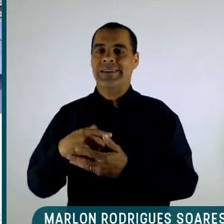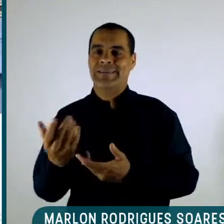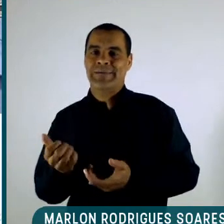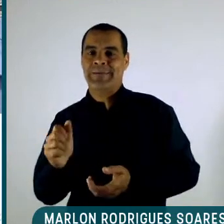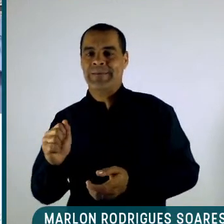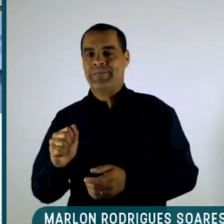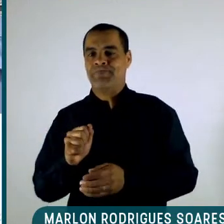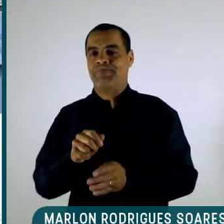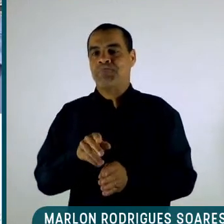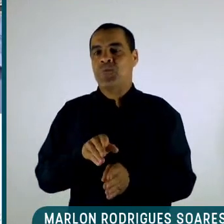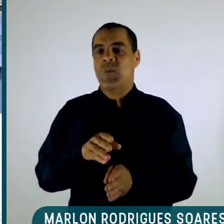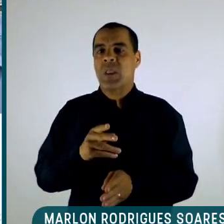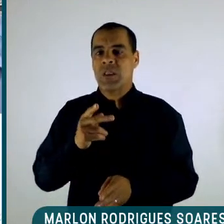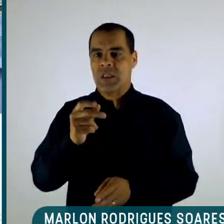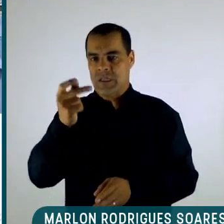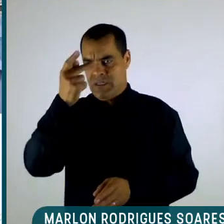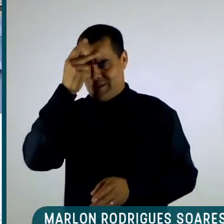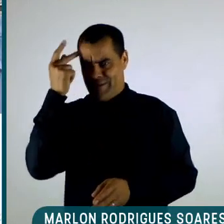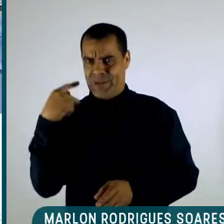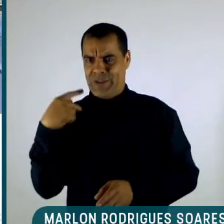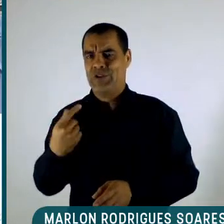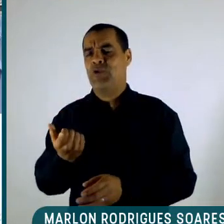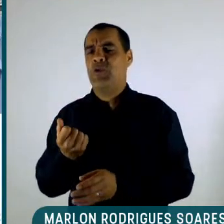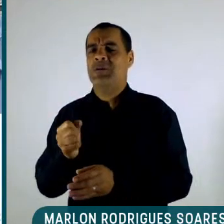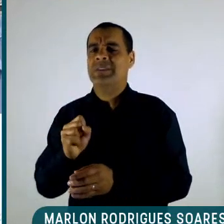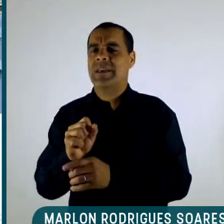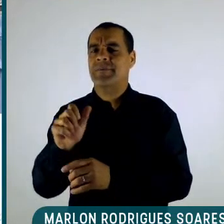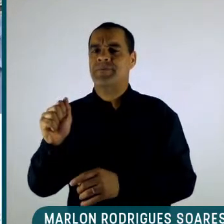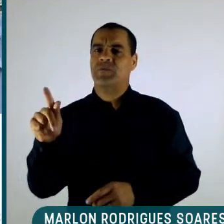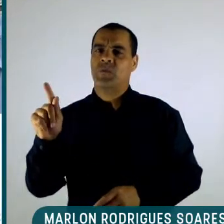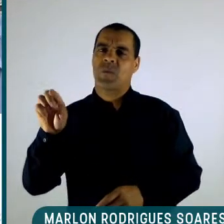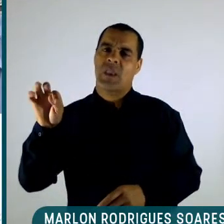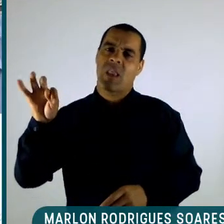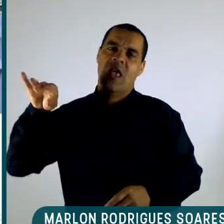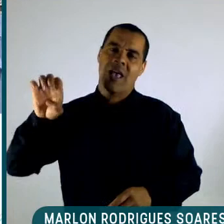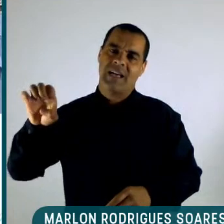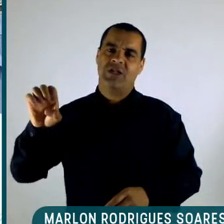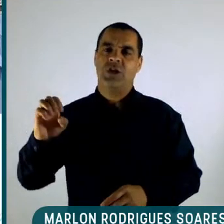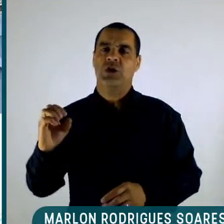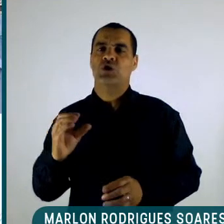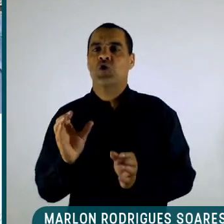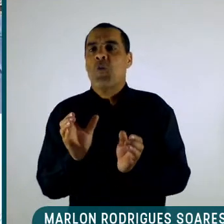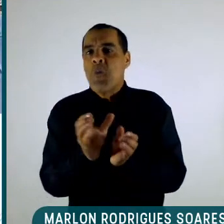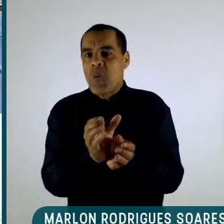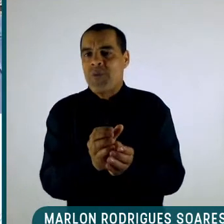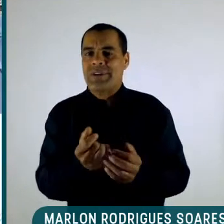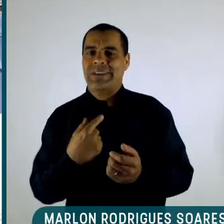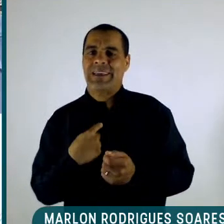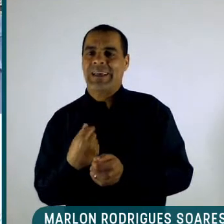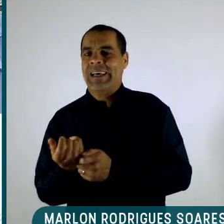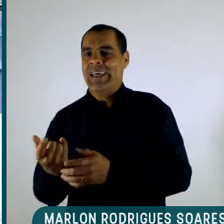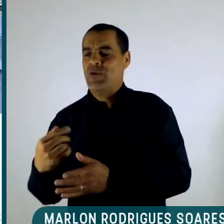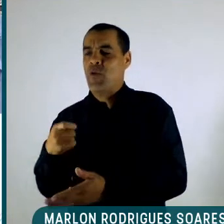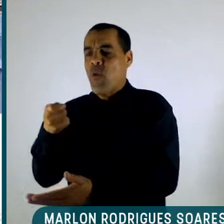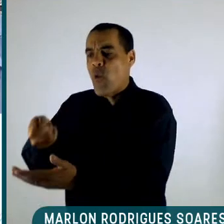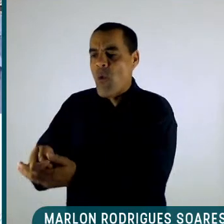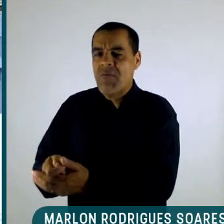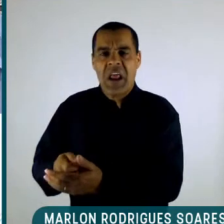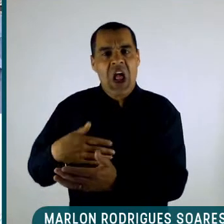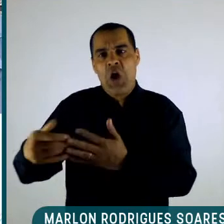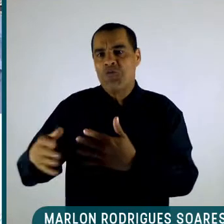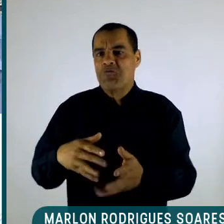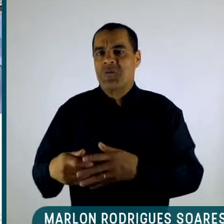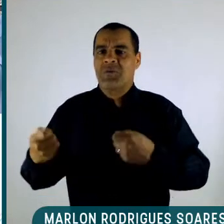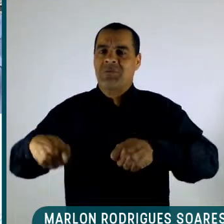the AMAs, to all the health units and departments, and showing that they have to take care of the equipment